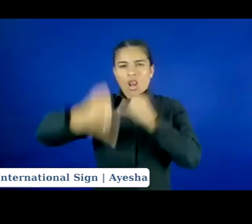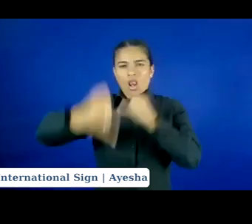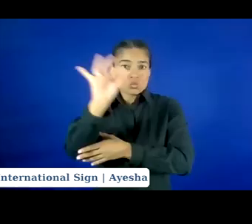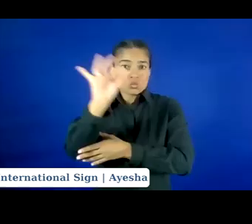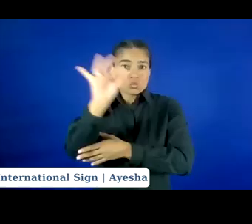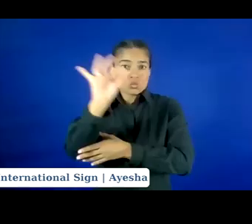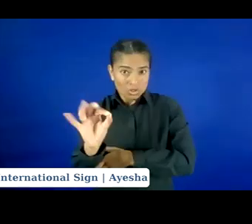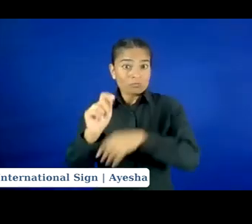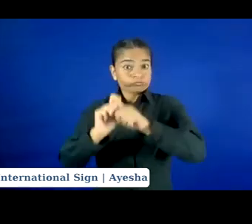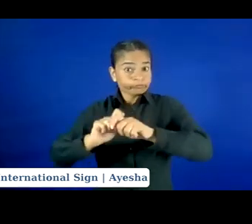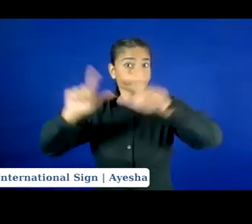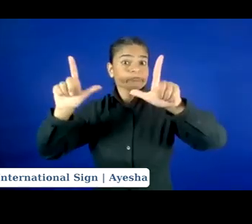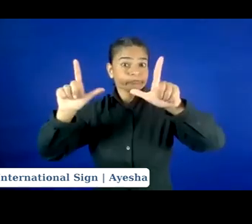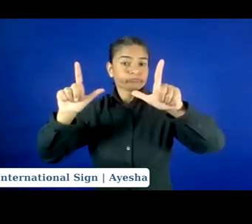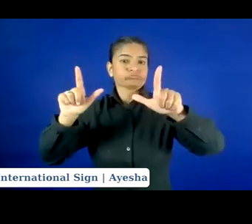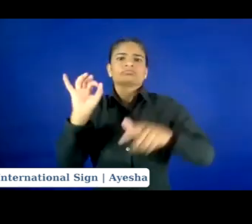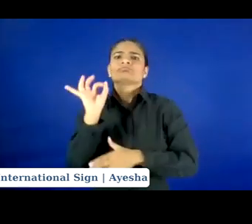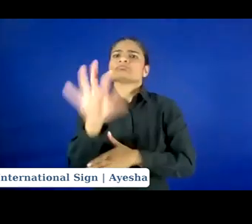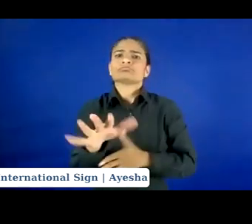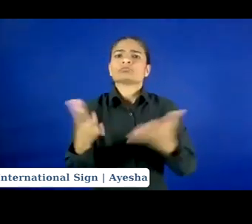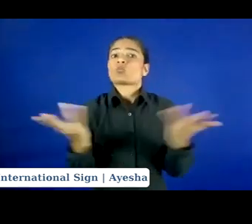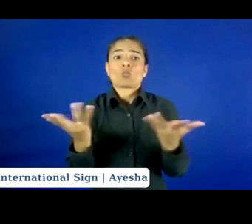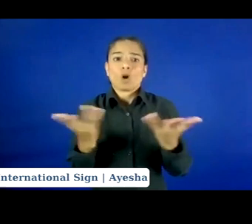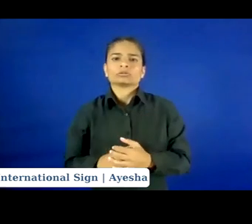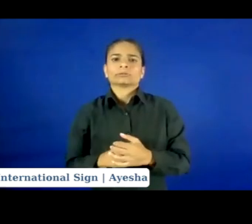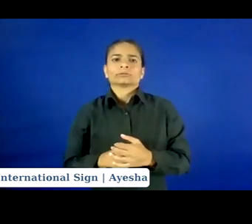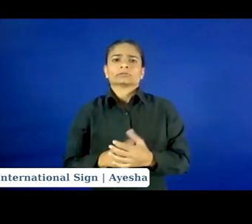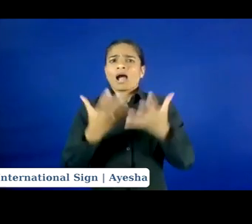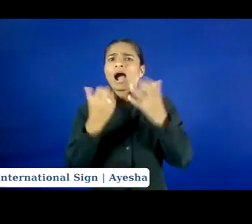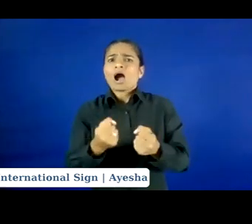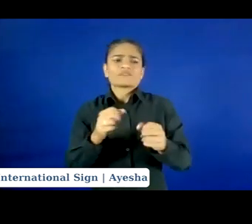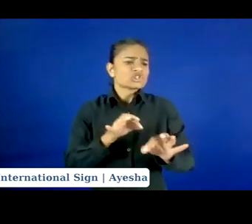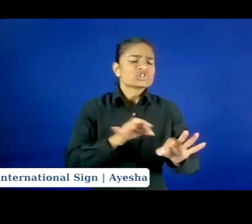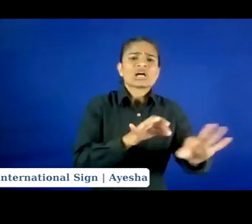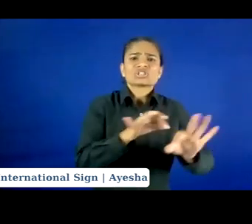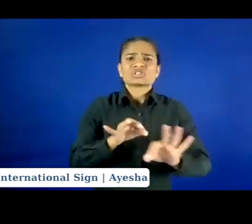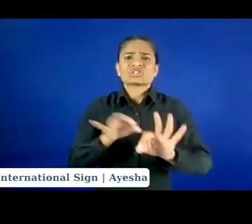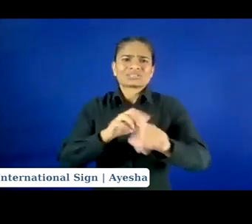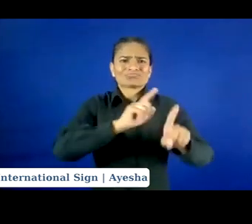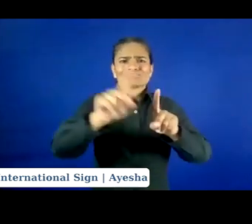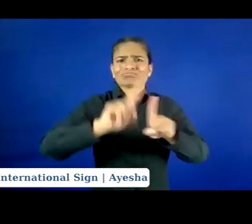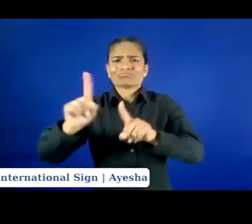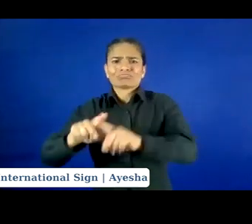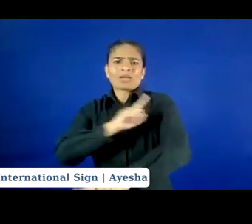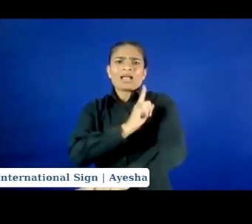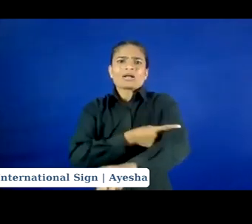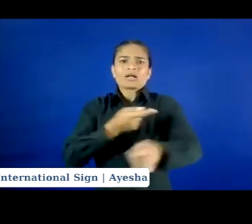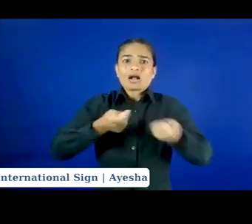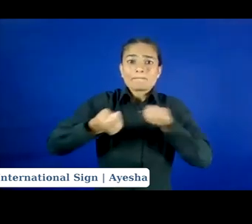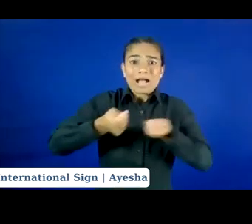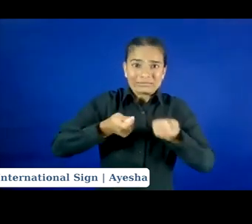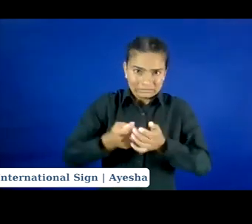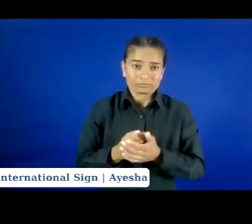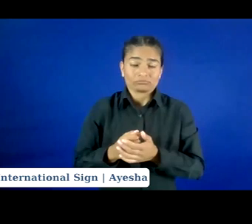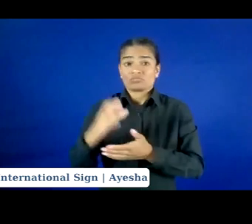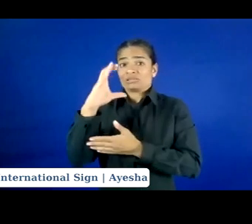strategies used to ensure capacity building of CSOs at grassroots level to ensure